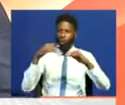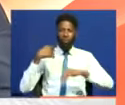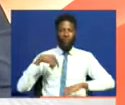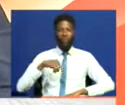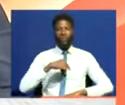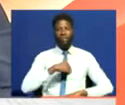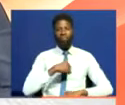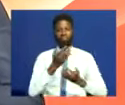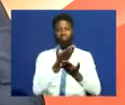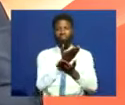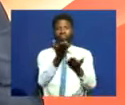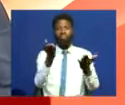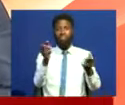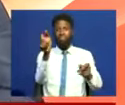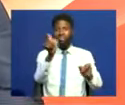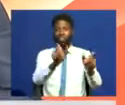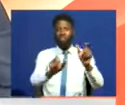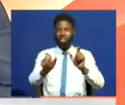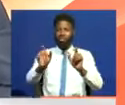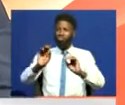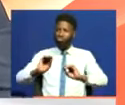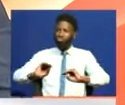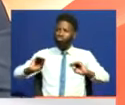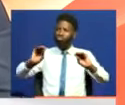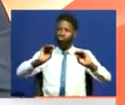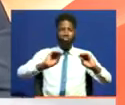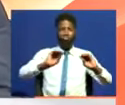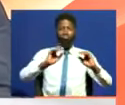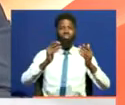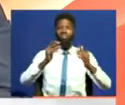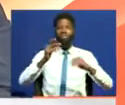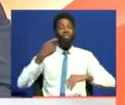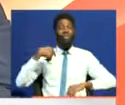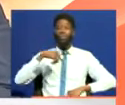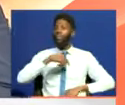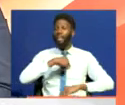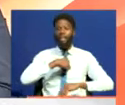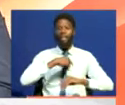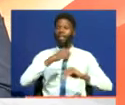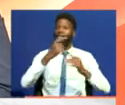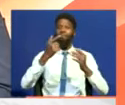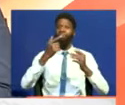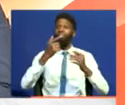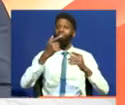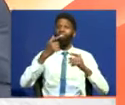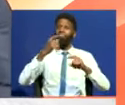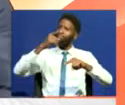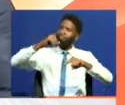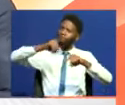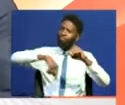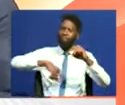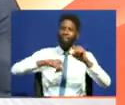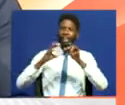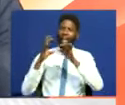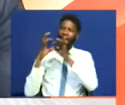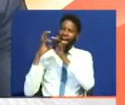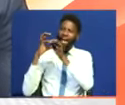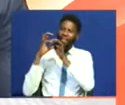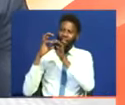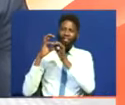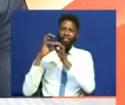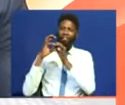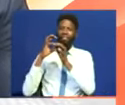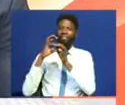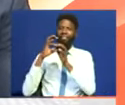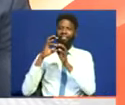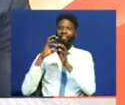members of the public mm-hmm. that we cannot incorporate a culture so toxic as mm-hmm. this and feel that it is normal.